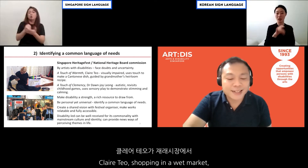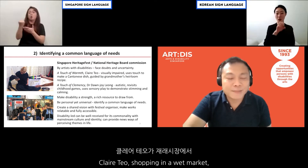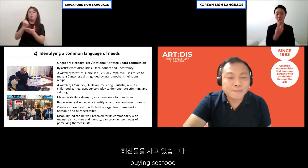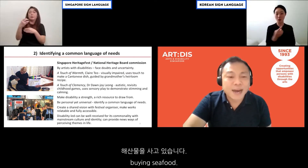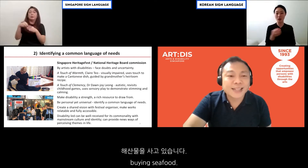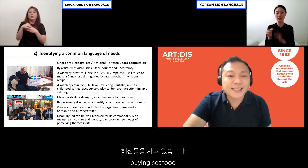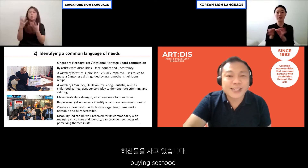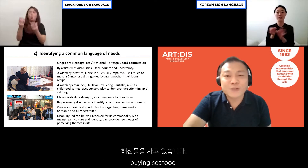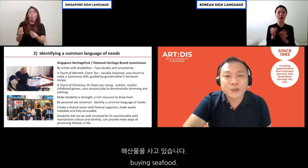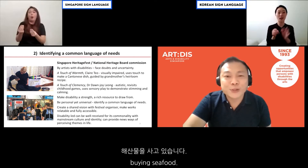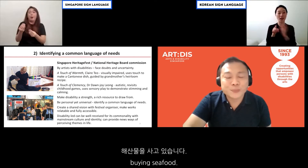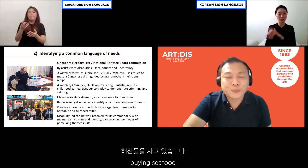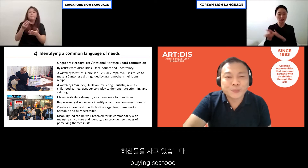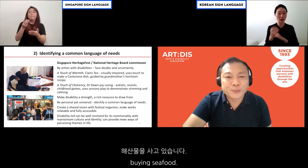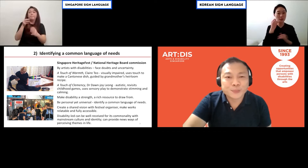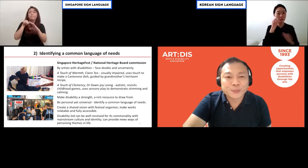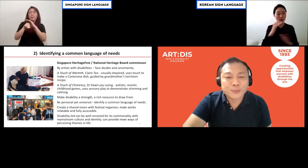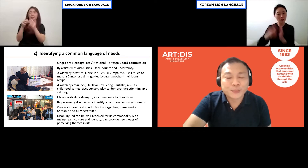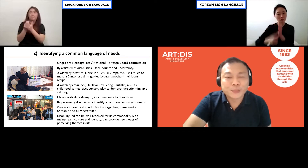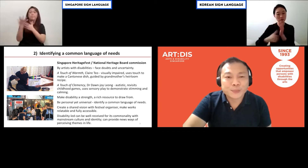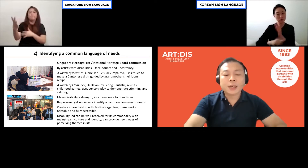market, buying seafood.